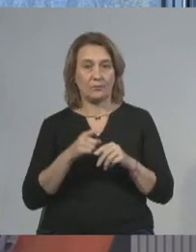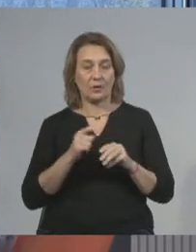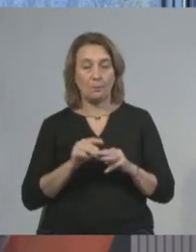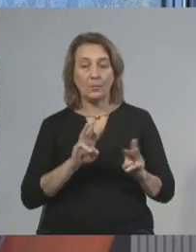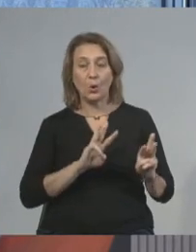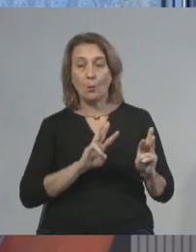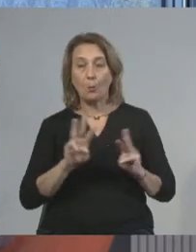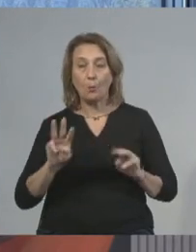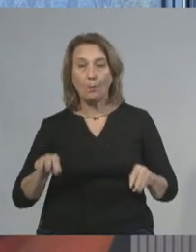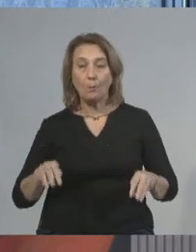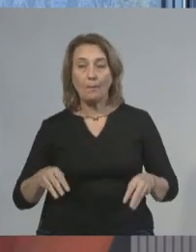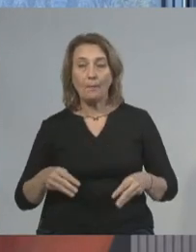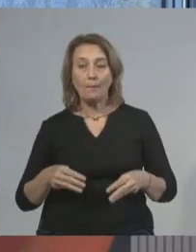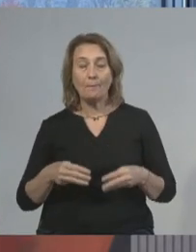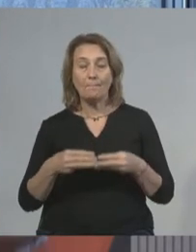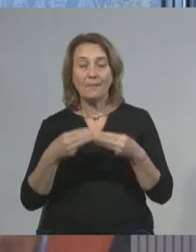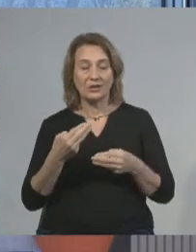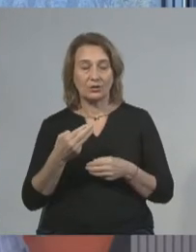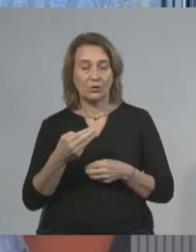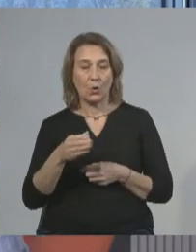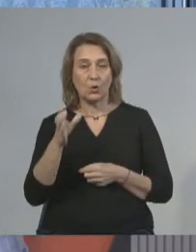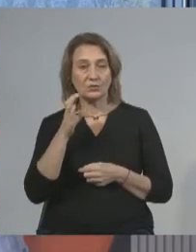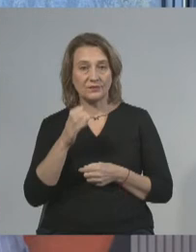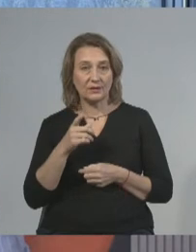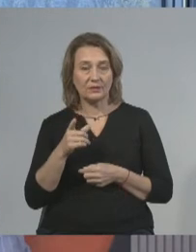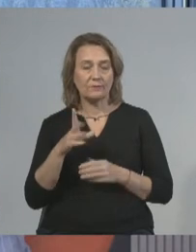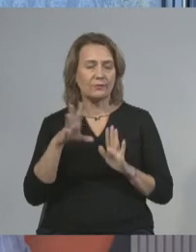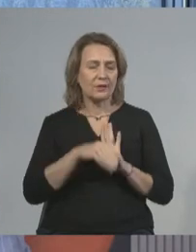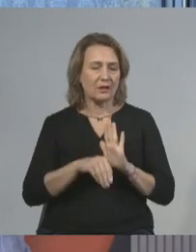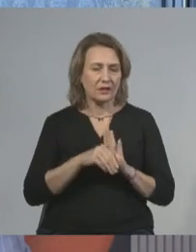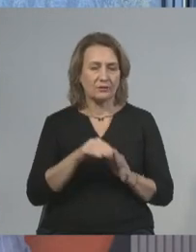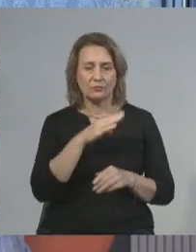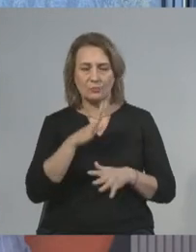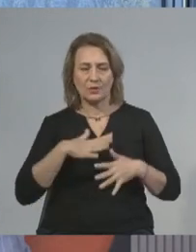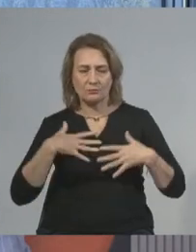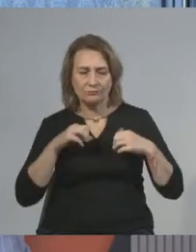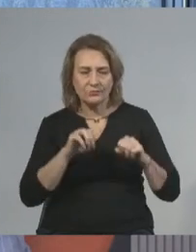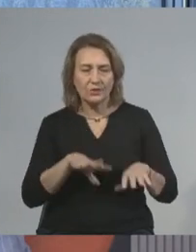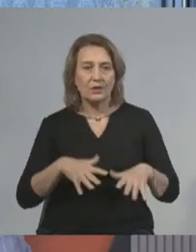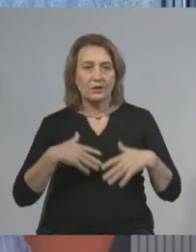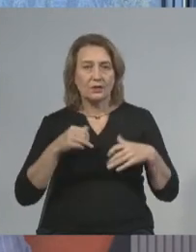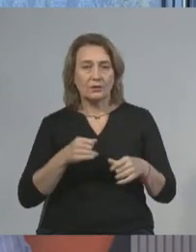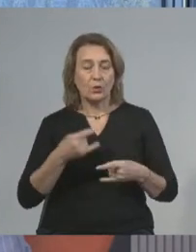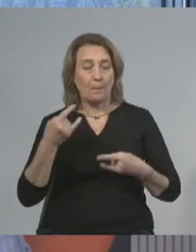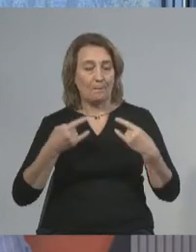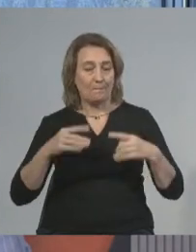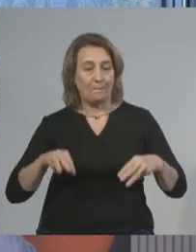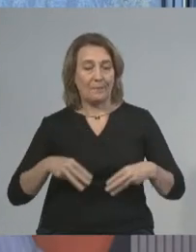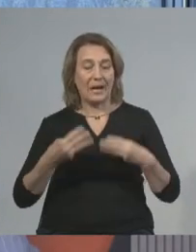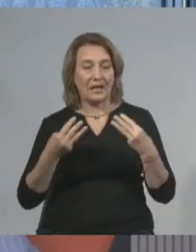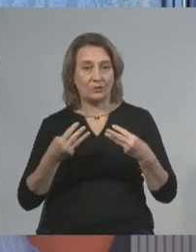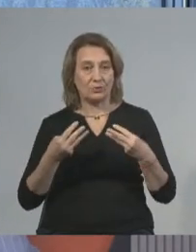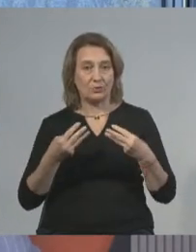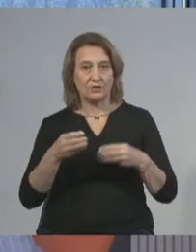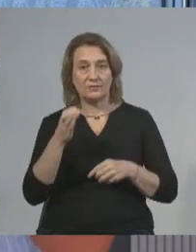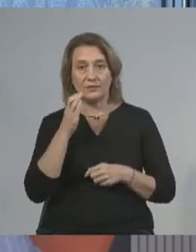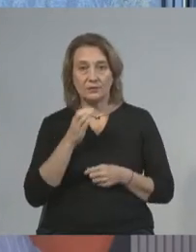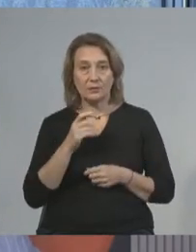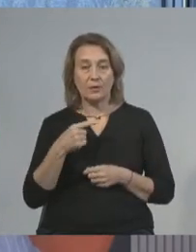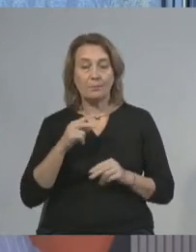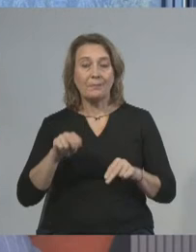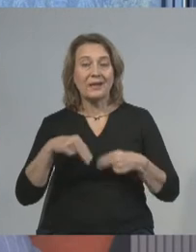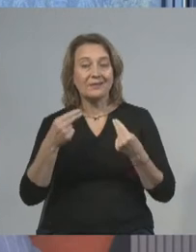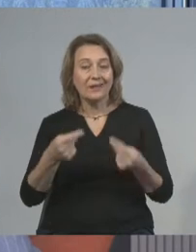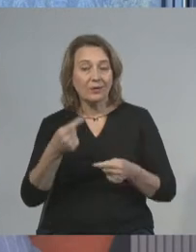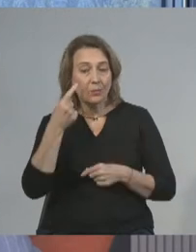entertained and this is a question uh related to media literacy and education what's